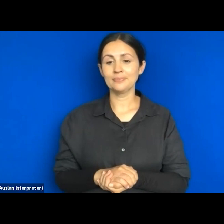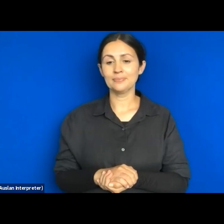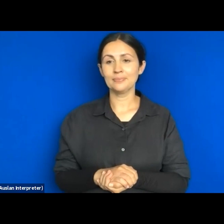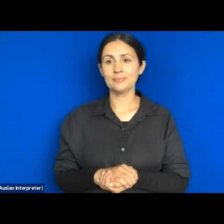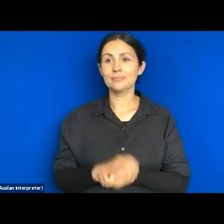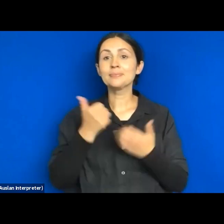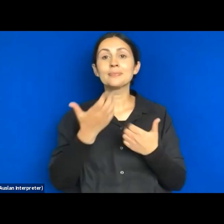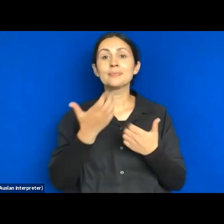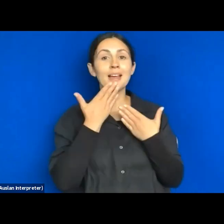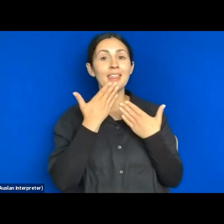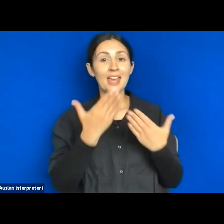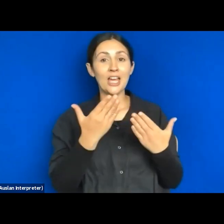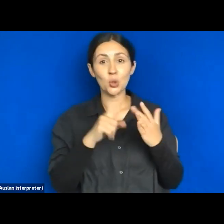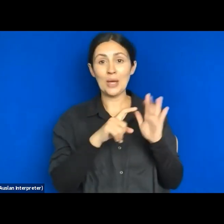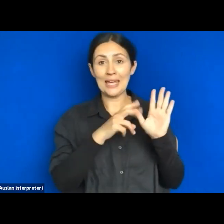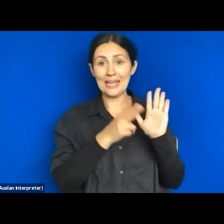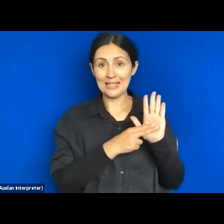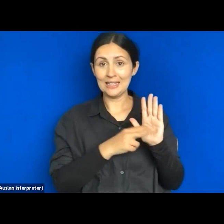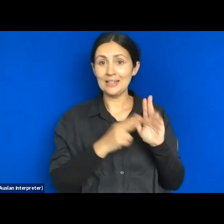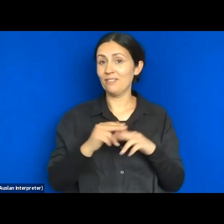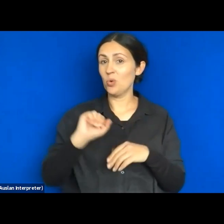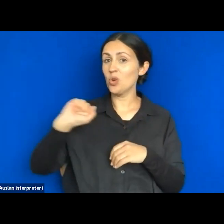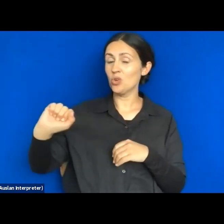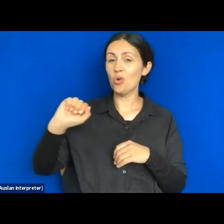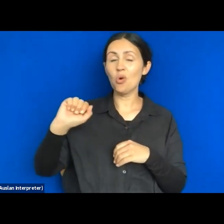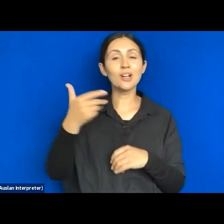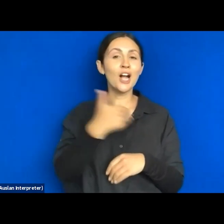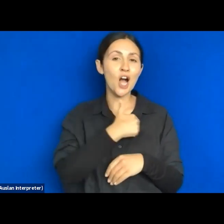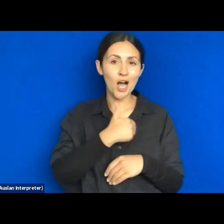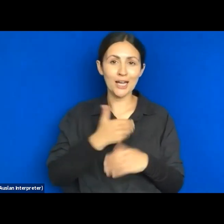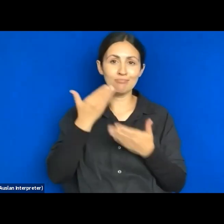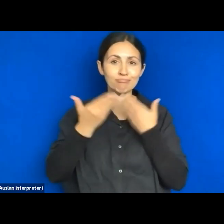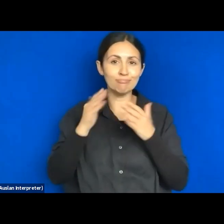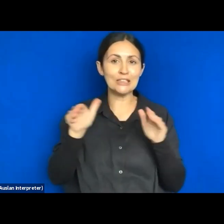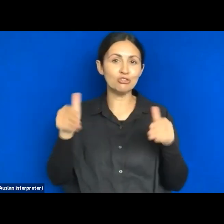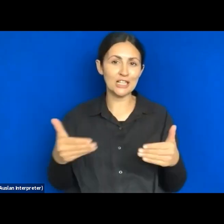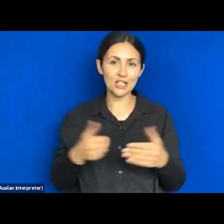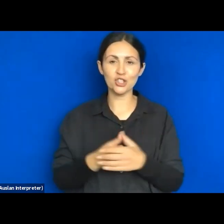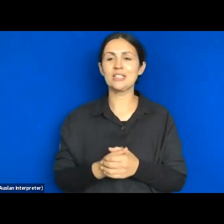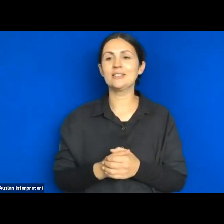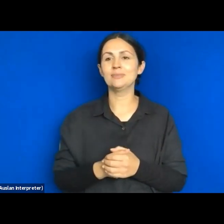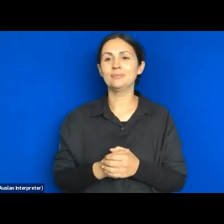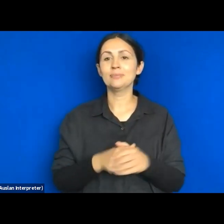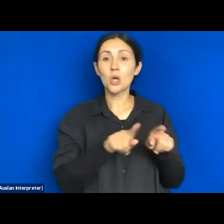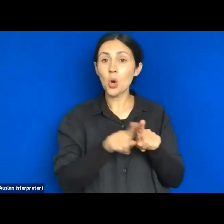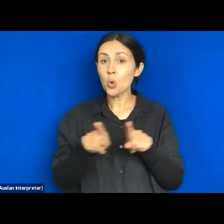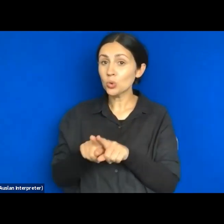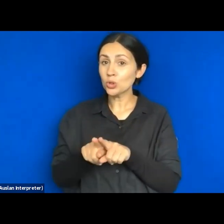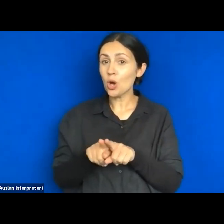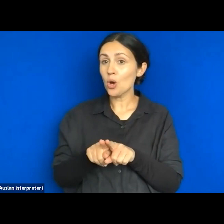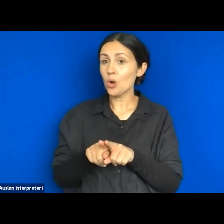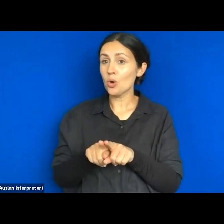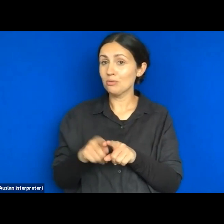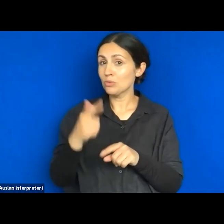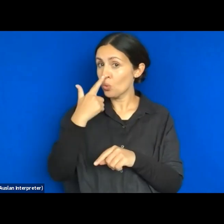Thank you very much, Ian, for those very kind words. And also, I wish you the best